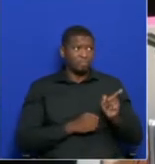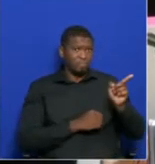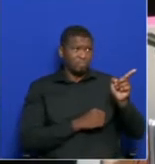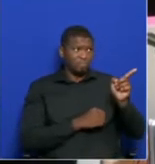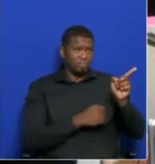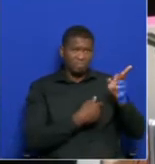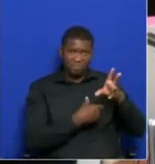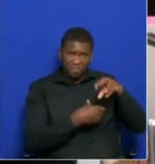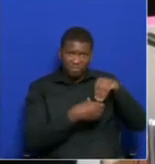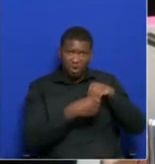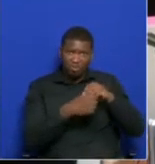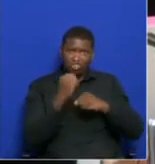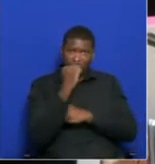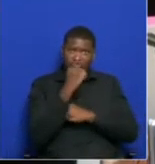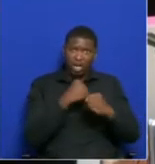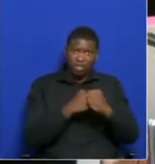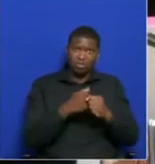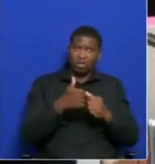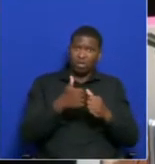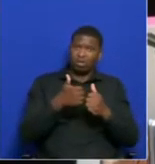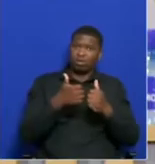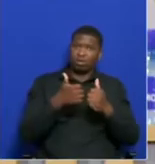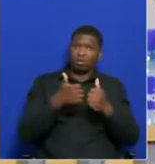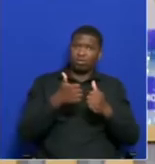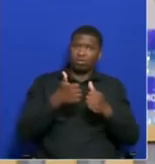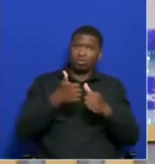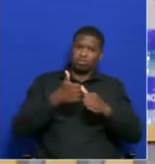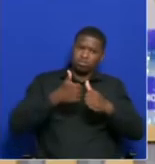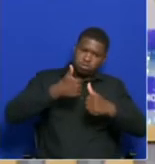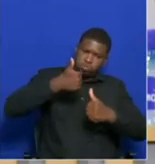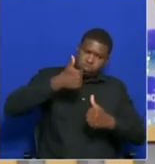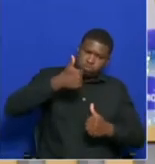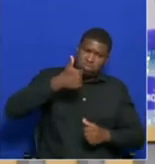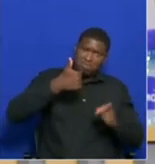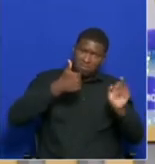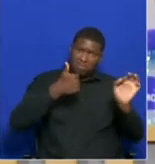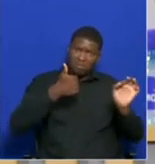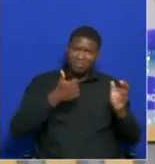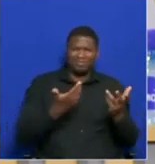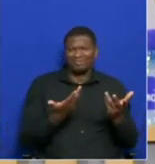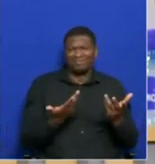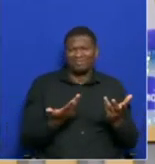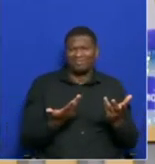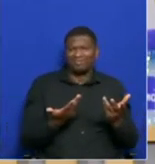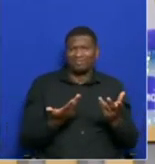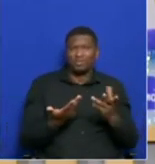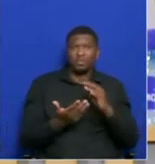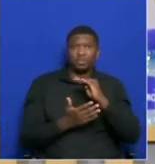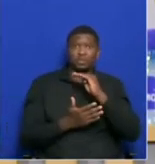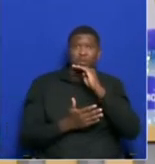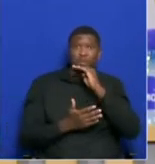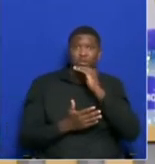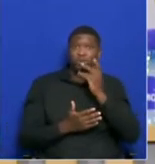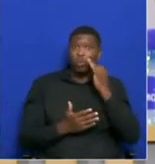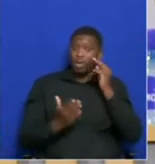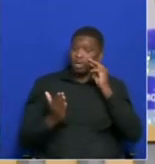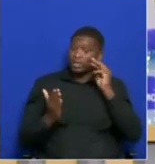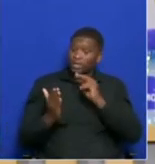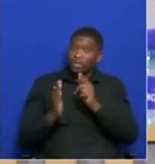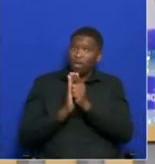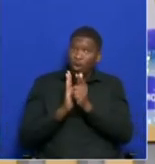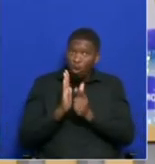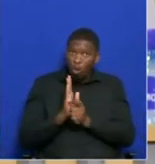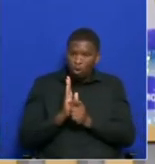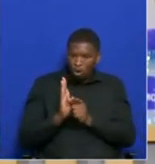there is no way in terms of the law that Commissioner Spies would give